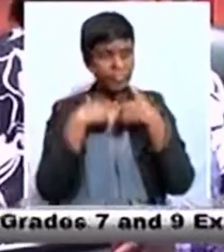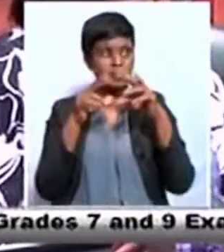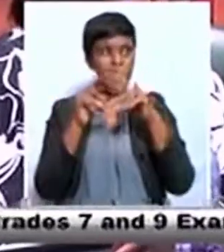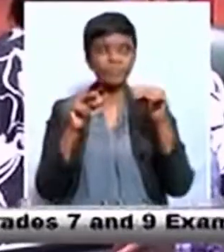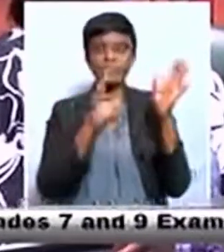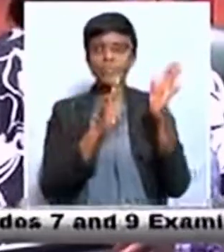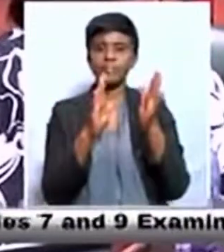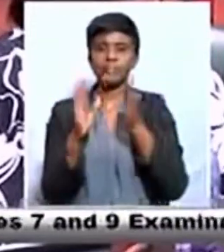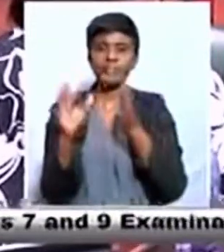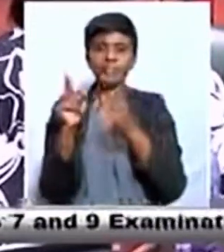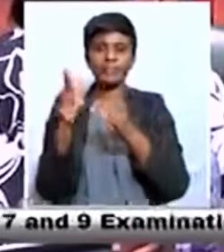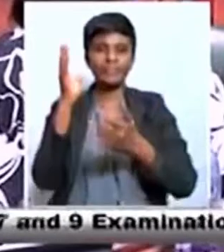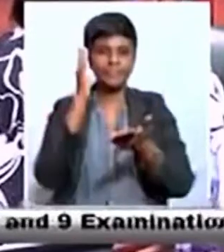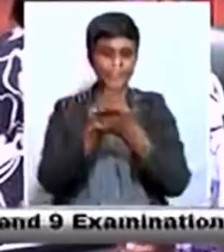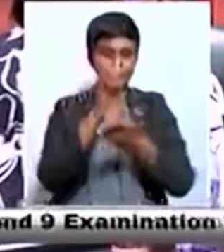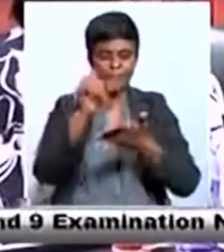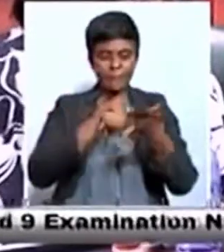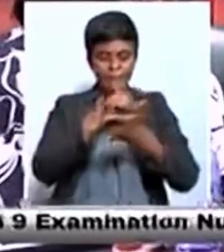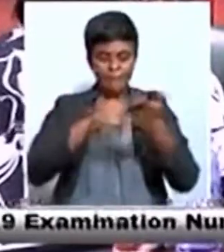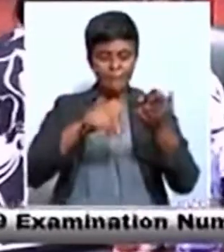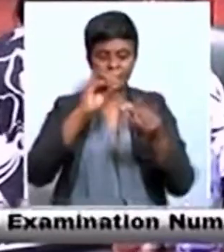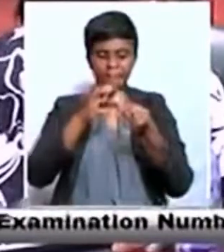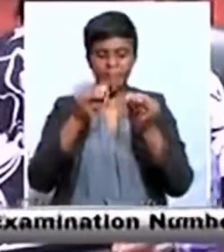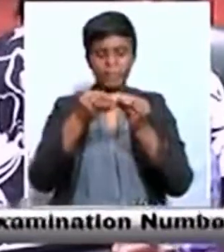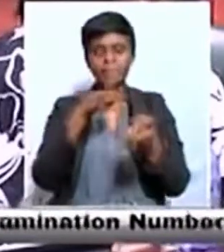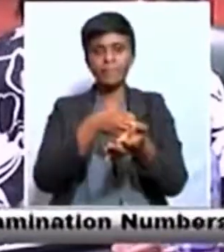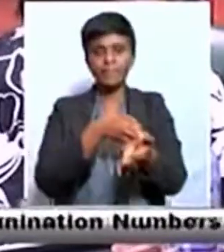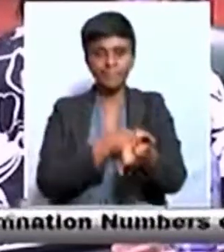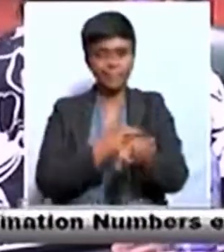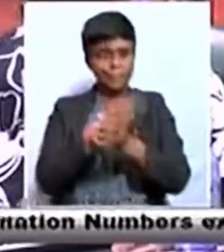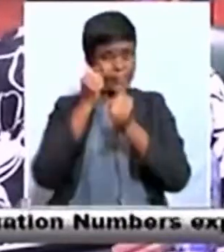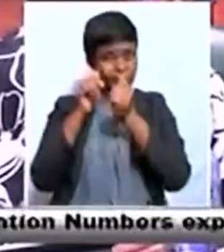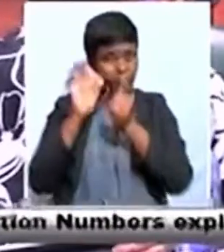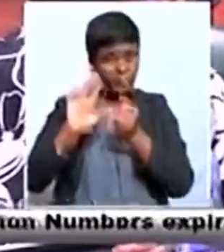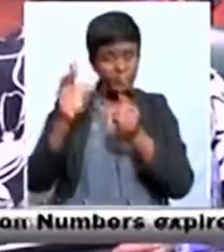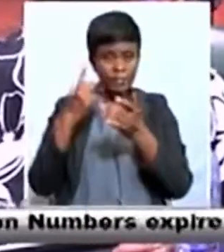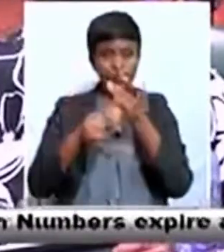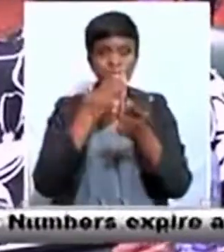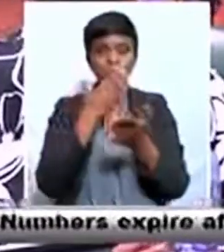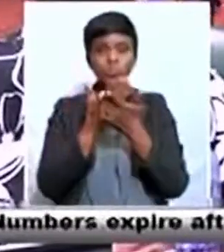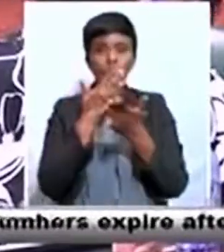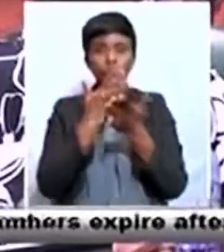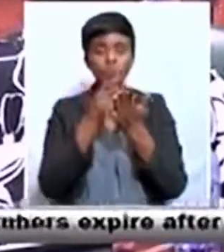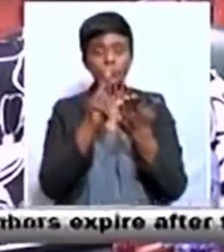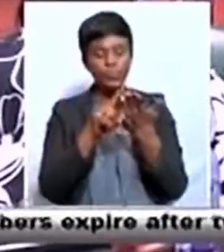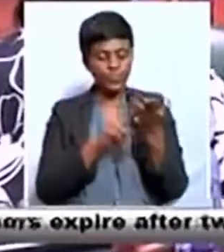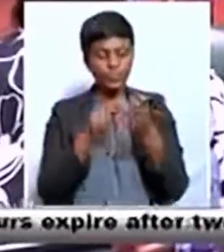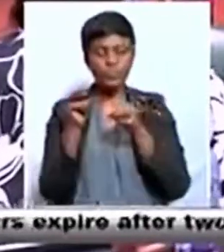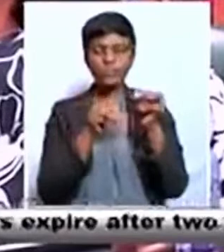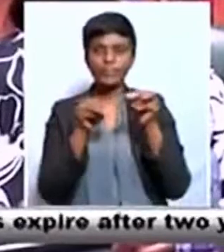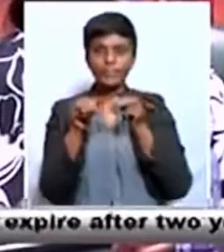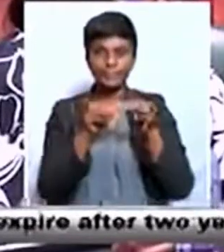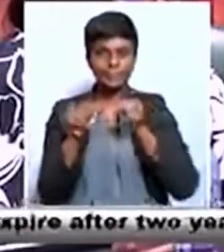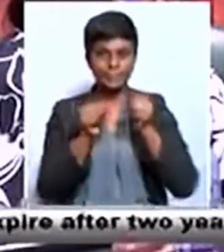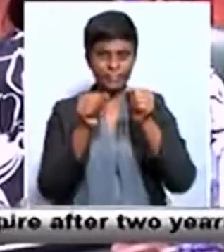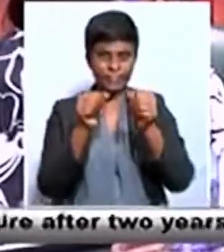the expiration of examination numbers because it is a good records management system. The